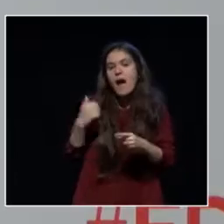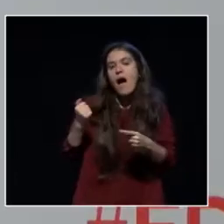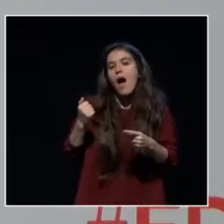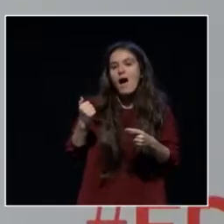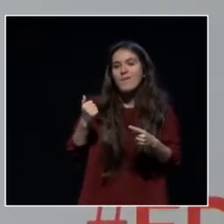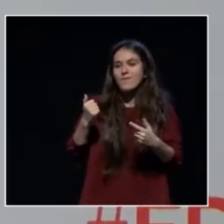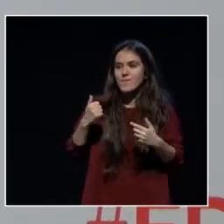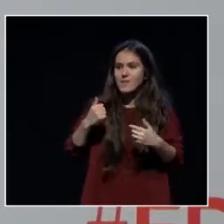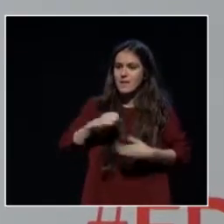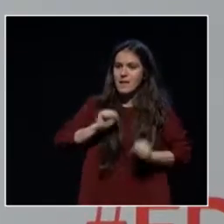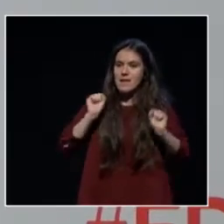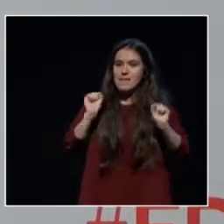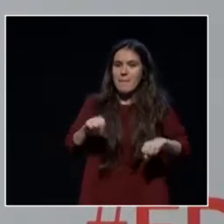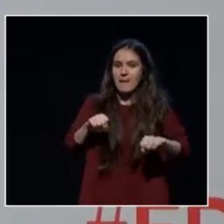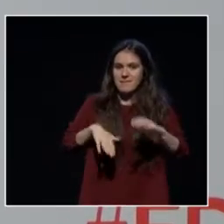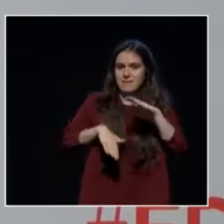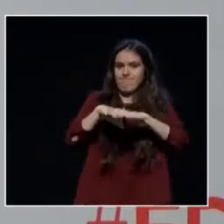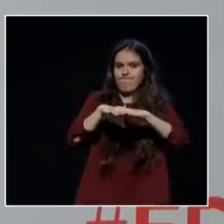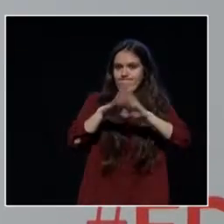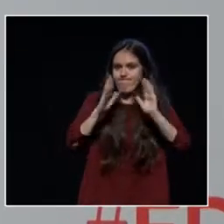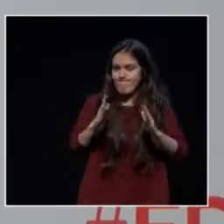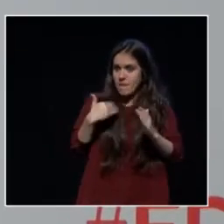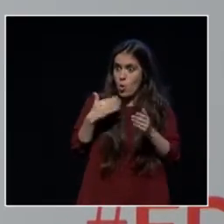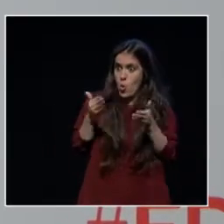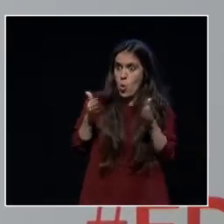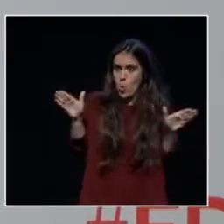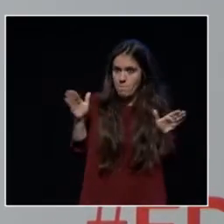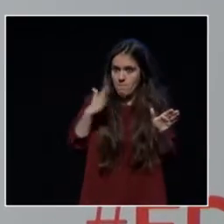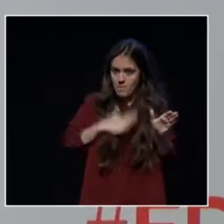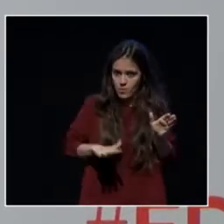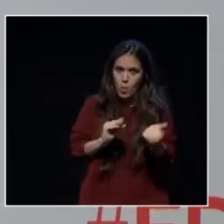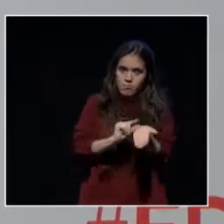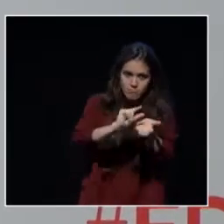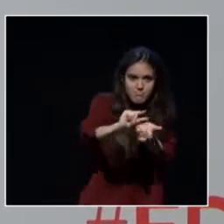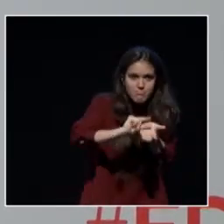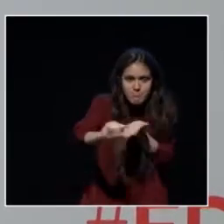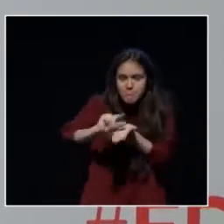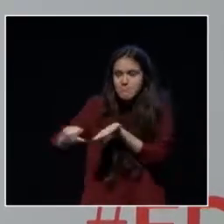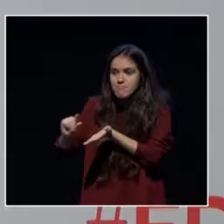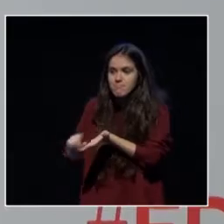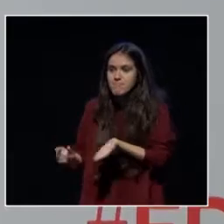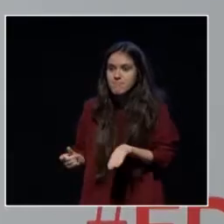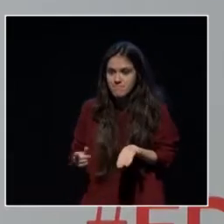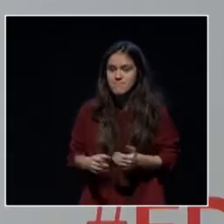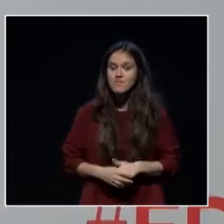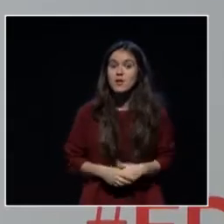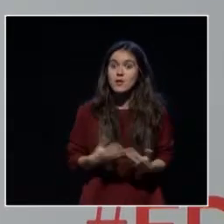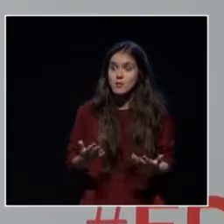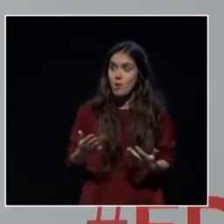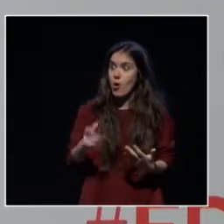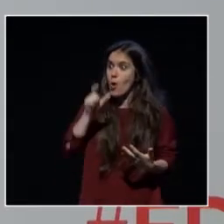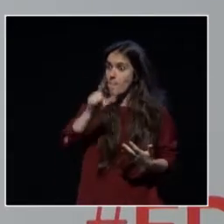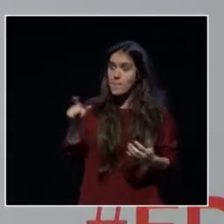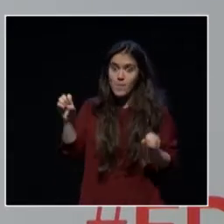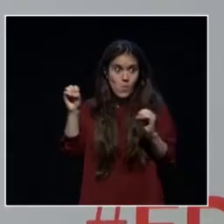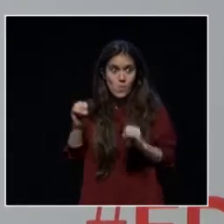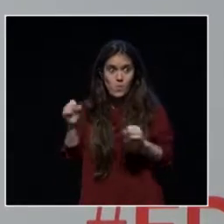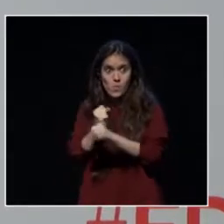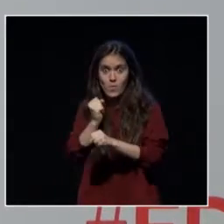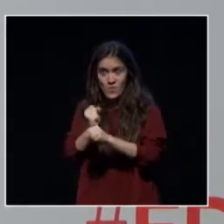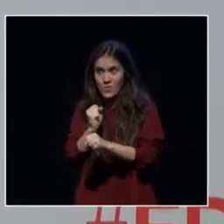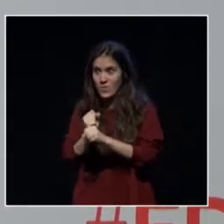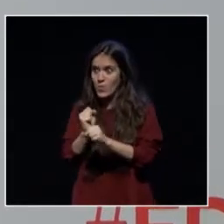capacity right now. We're opening it up so that we invest in them, continue to do that. So turning unemployed young people into entrepreneurs.